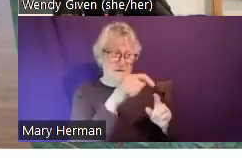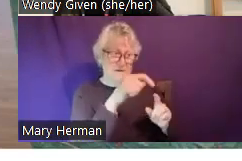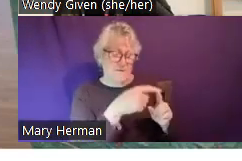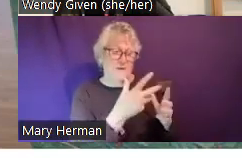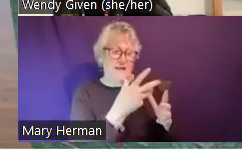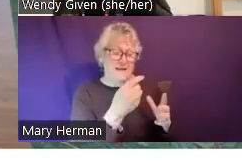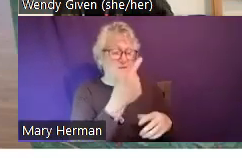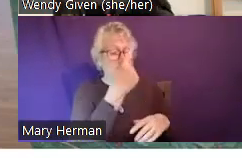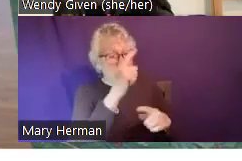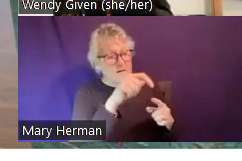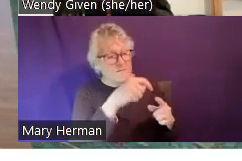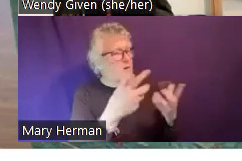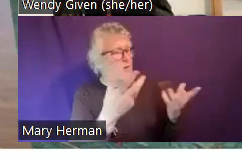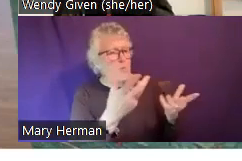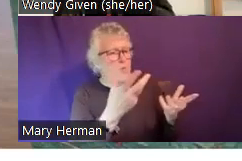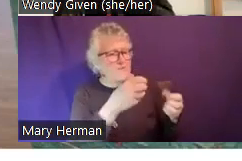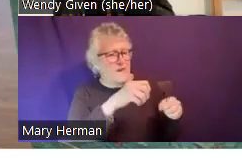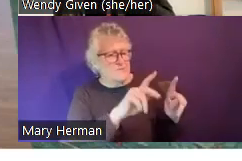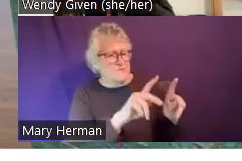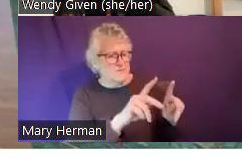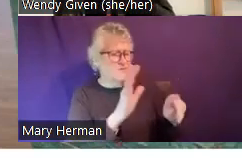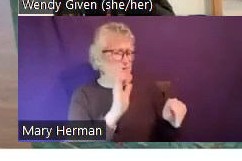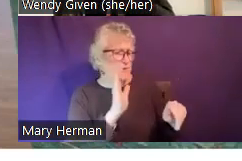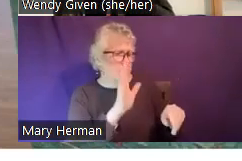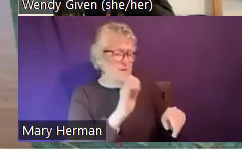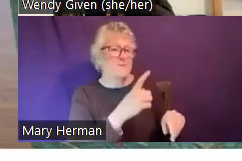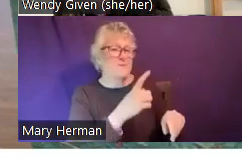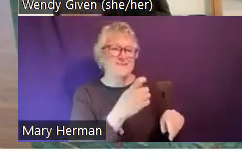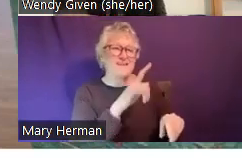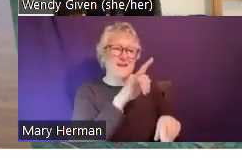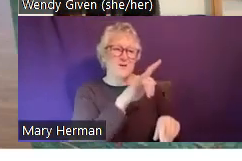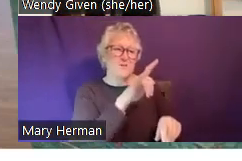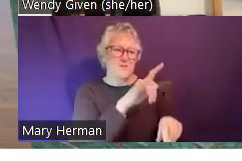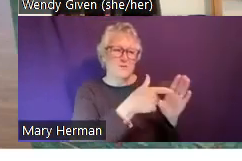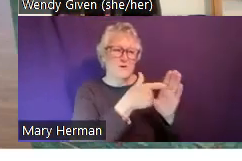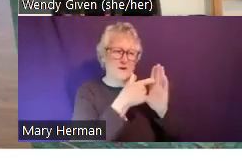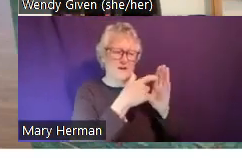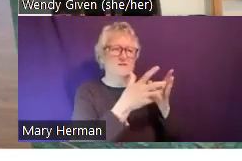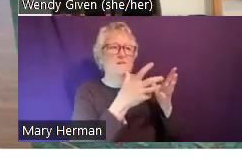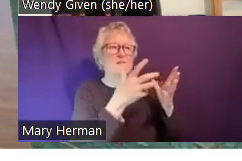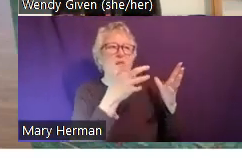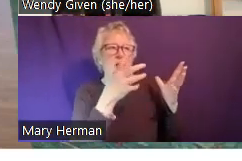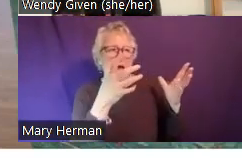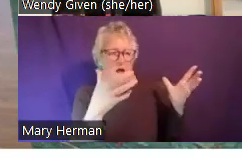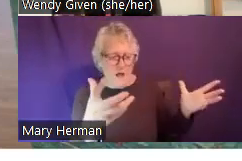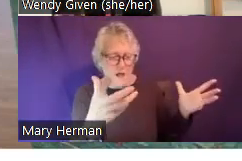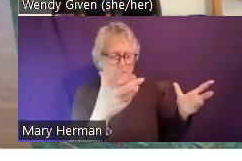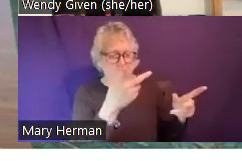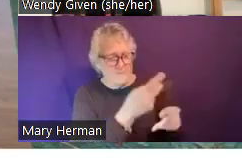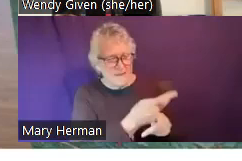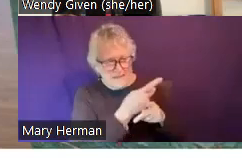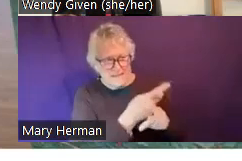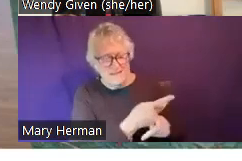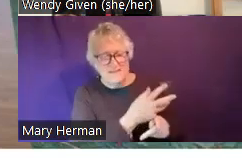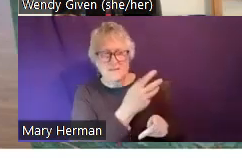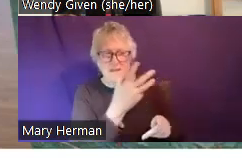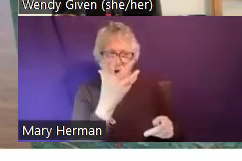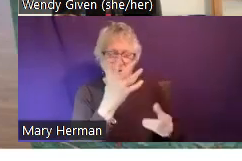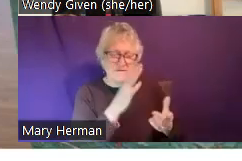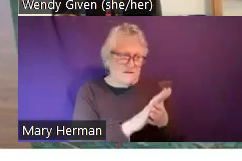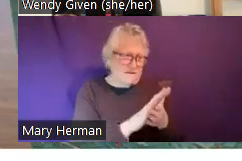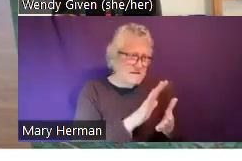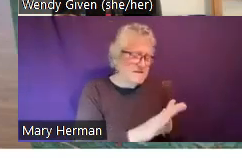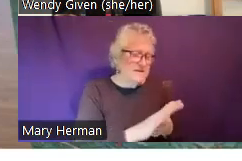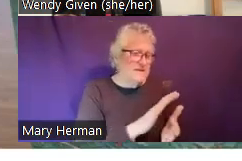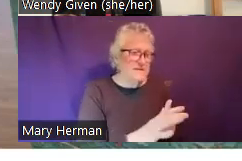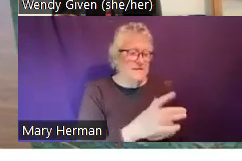opportunity would be, because an airport does require a lot of maintenance and cleaning, and something